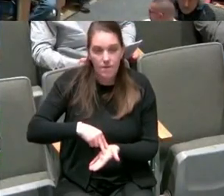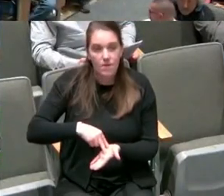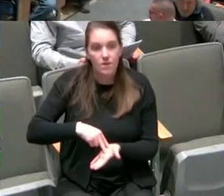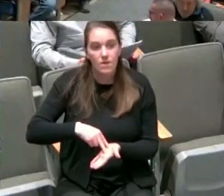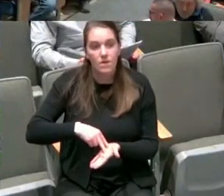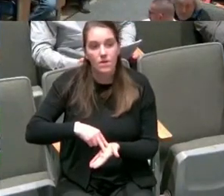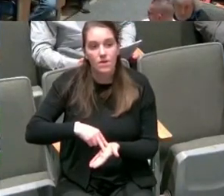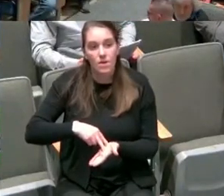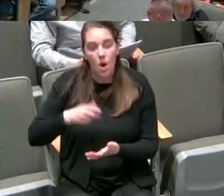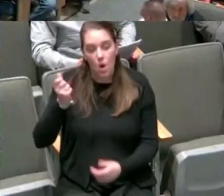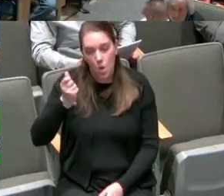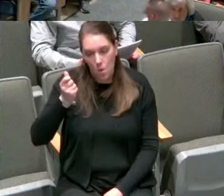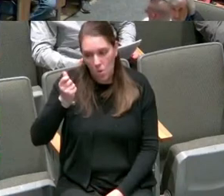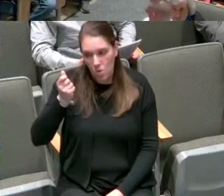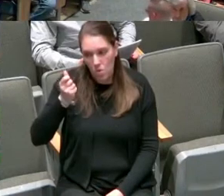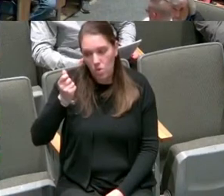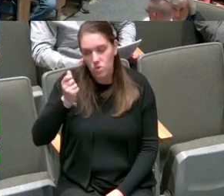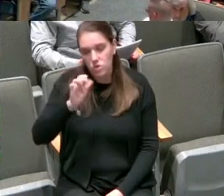um